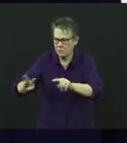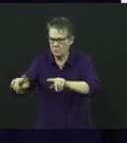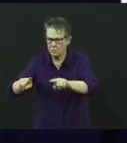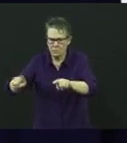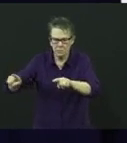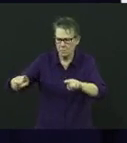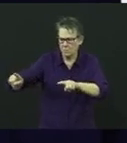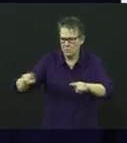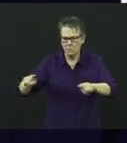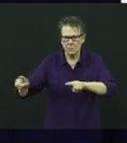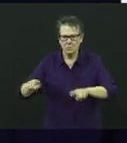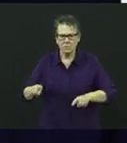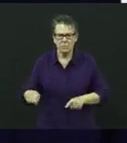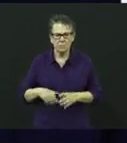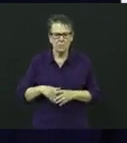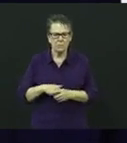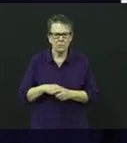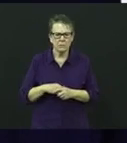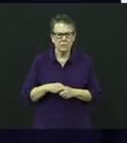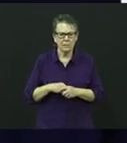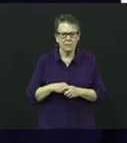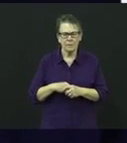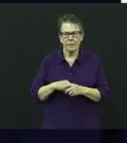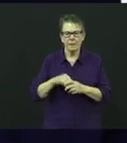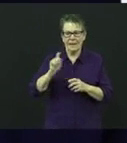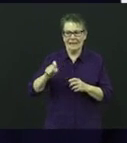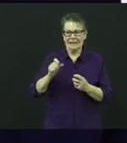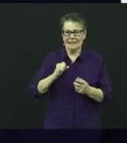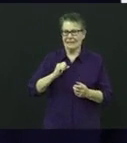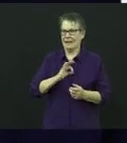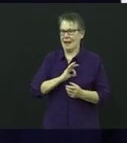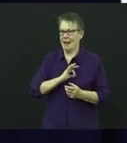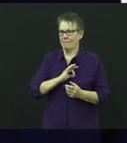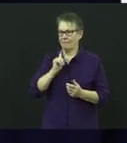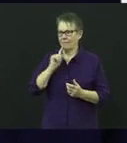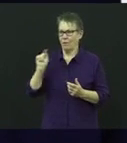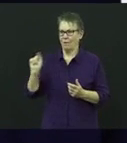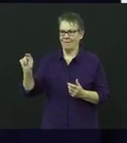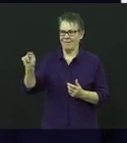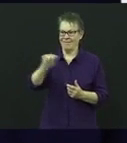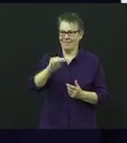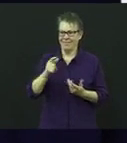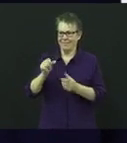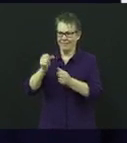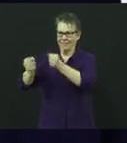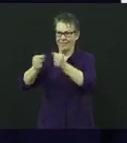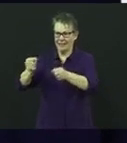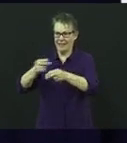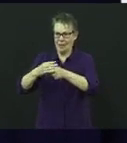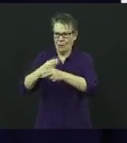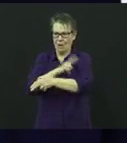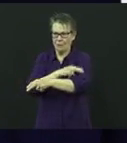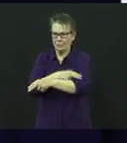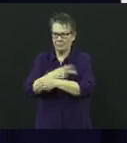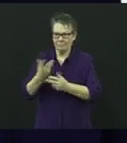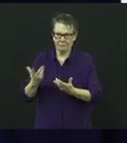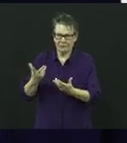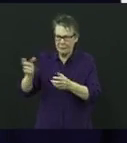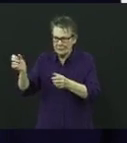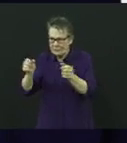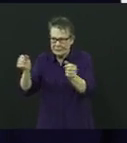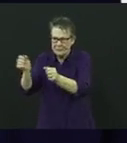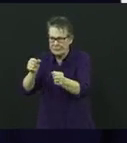and our nursing agencies that we currently have contracts with, and nurses that are calling